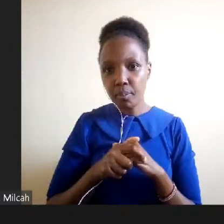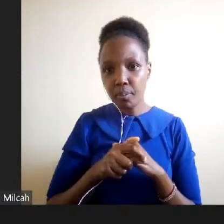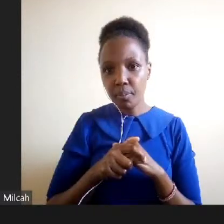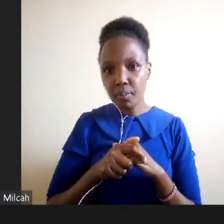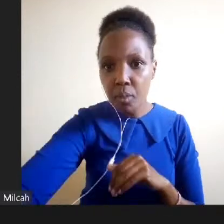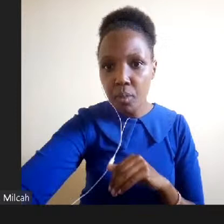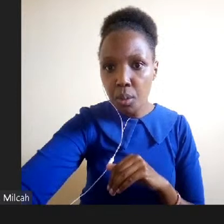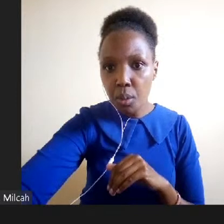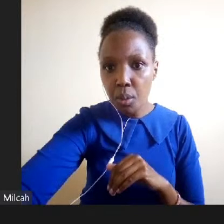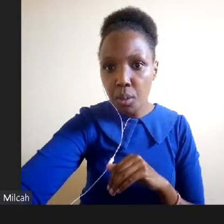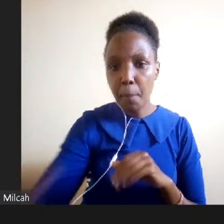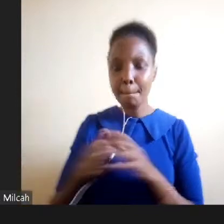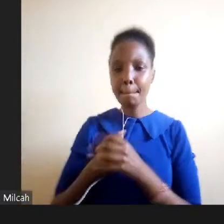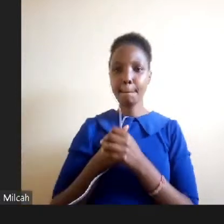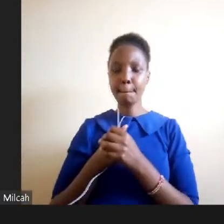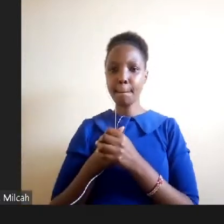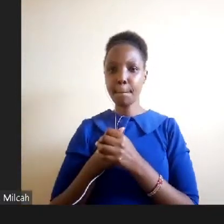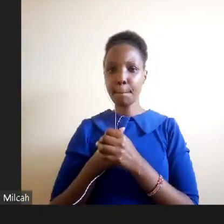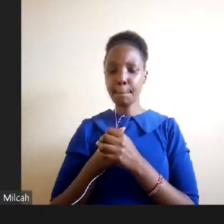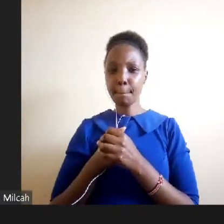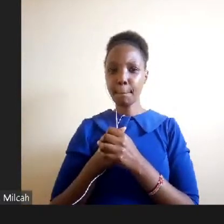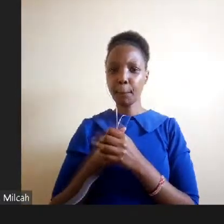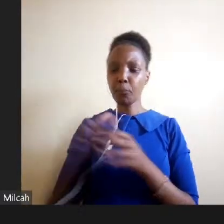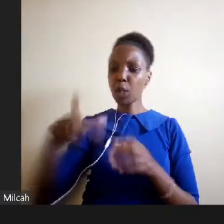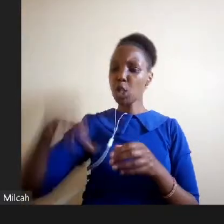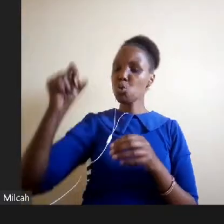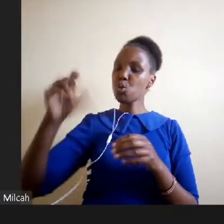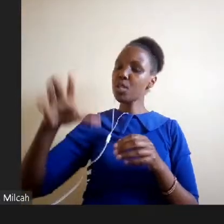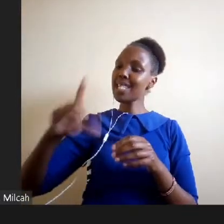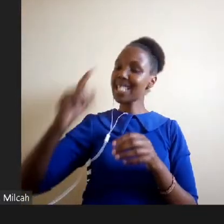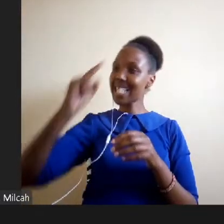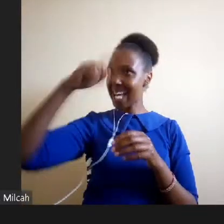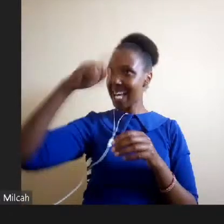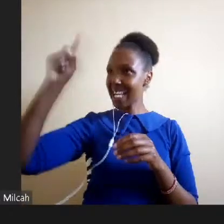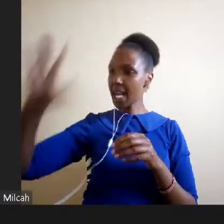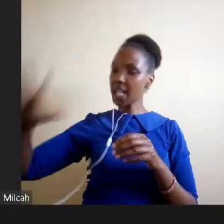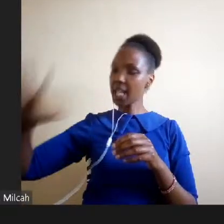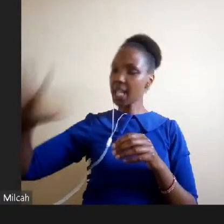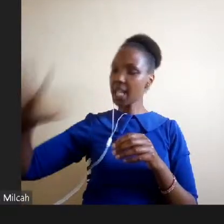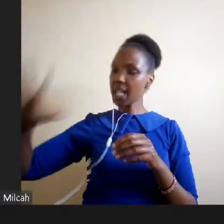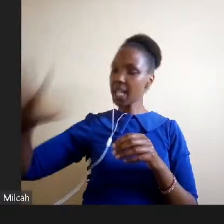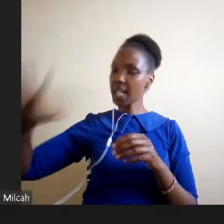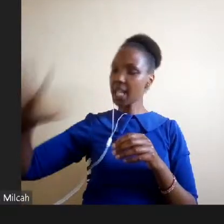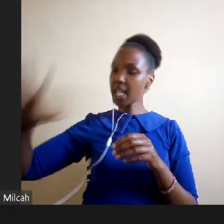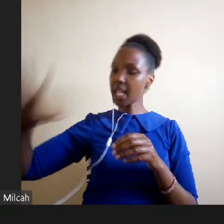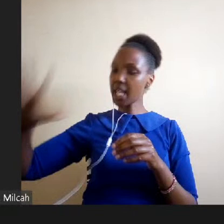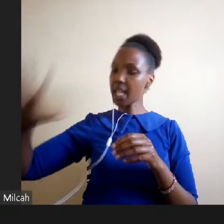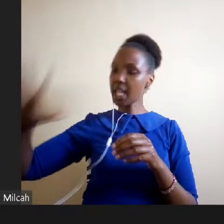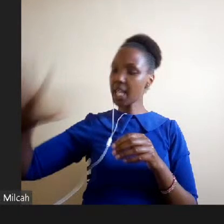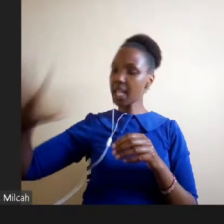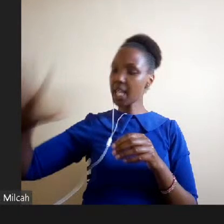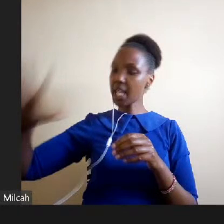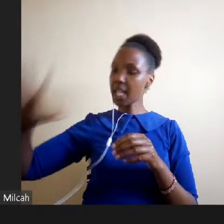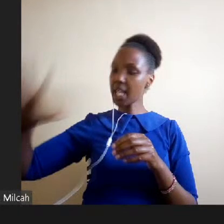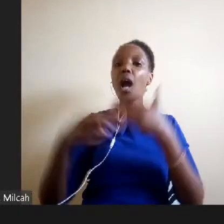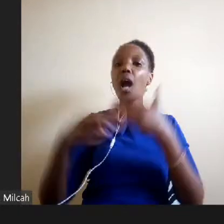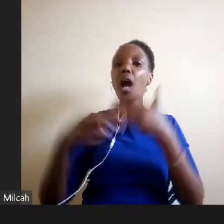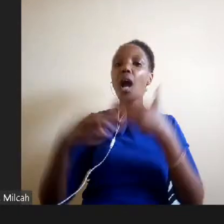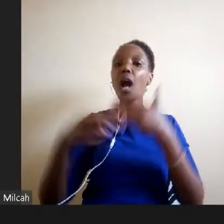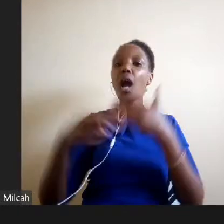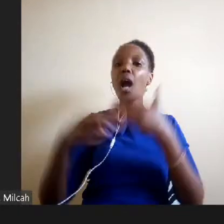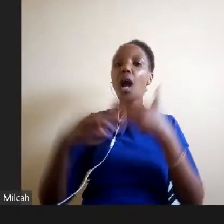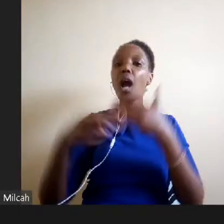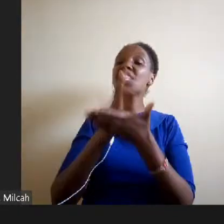time, choose the right environment, and open up and share as well. One of the things that we need to do